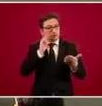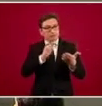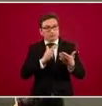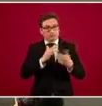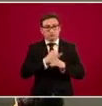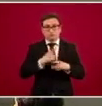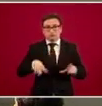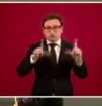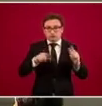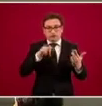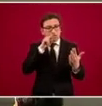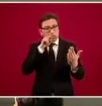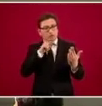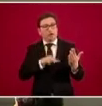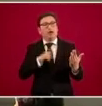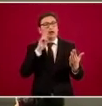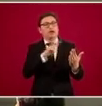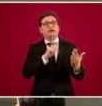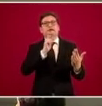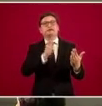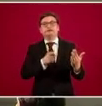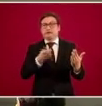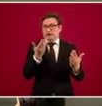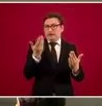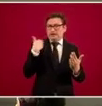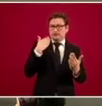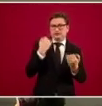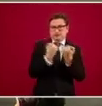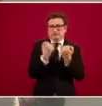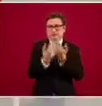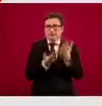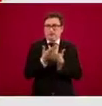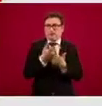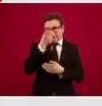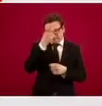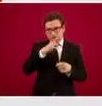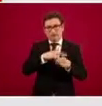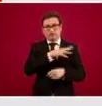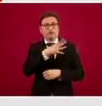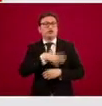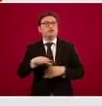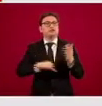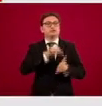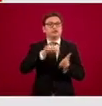and if you meet some of them, that you should seek for medical attention.